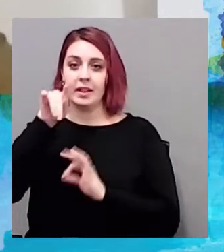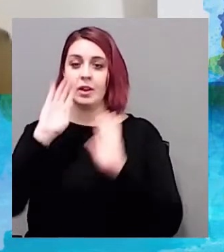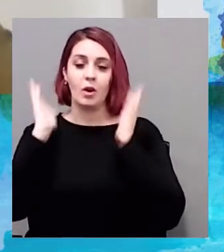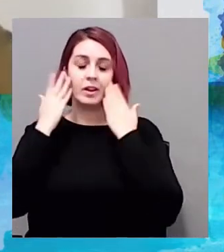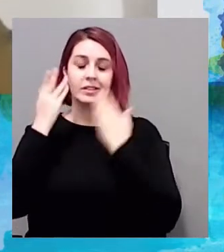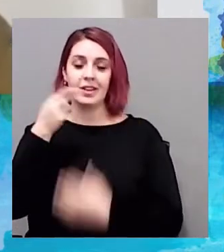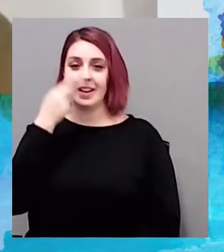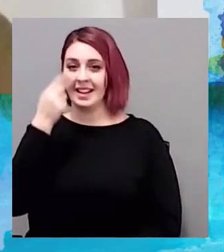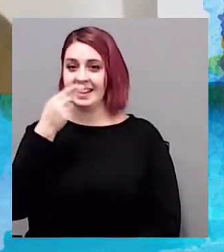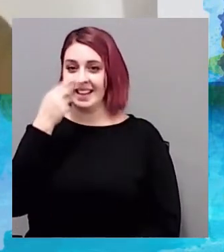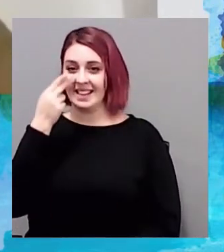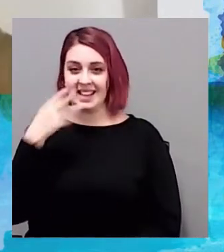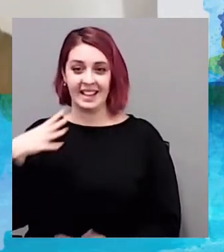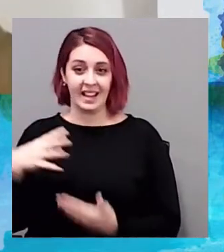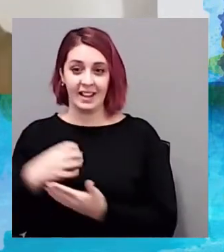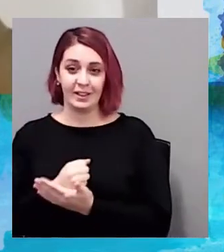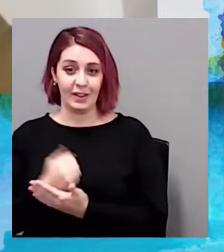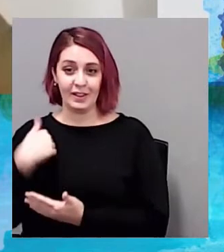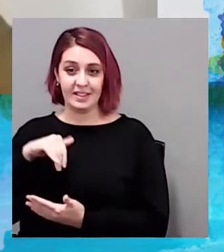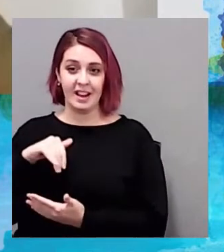in this very interesting Congress.